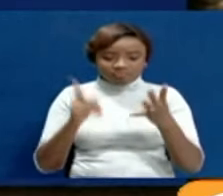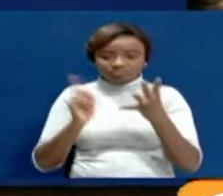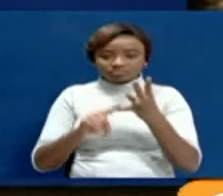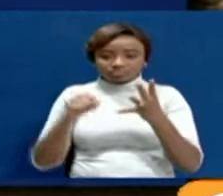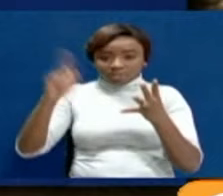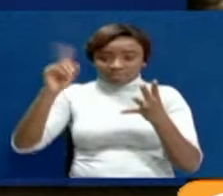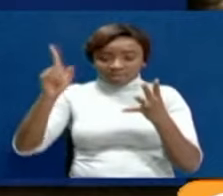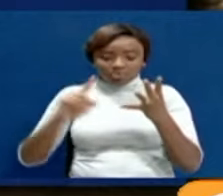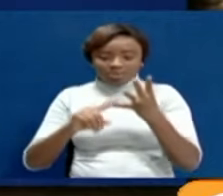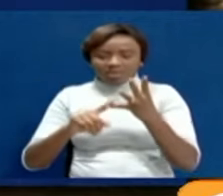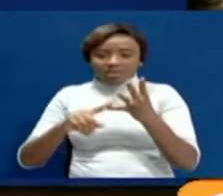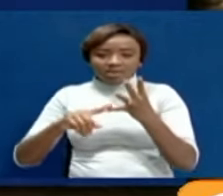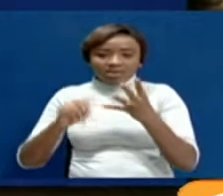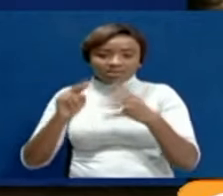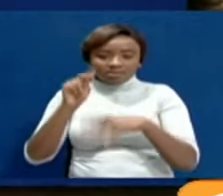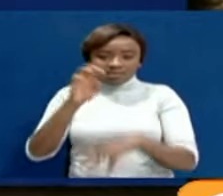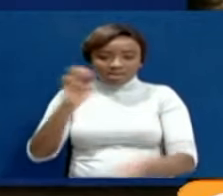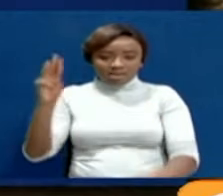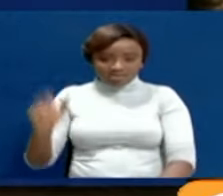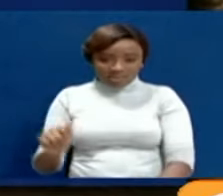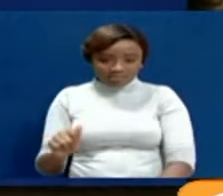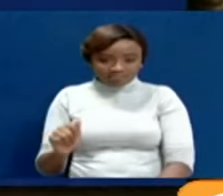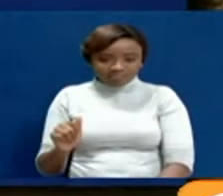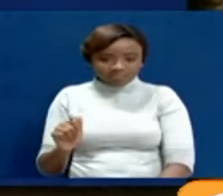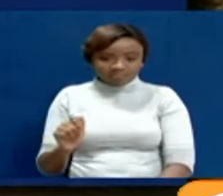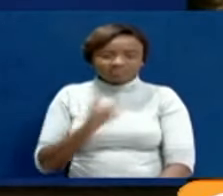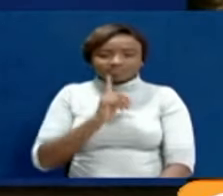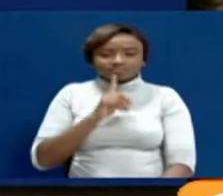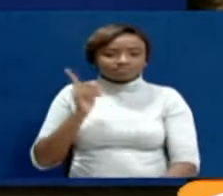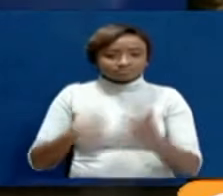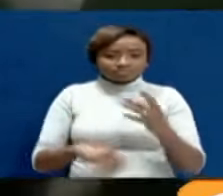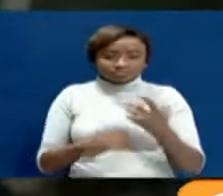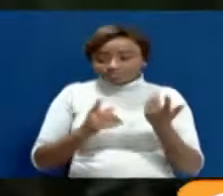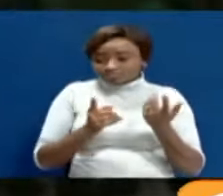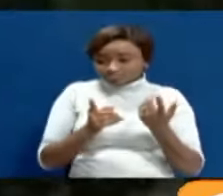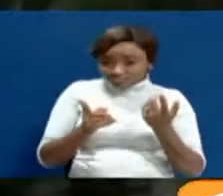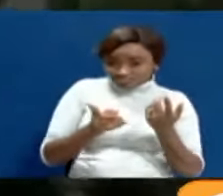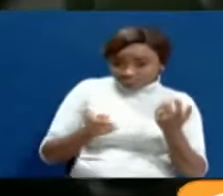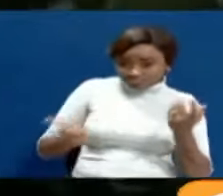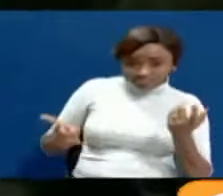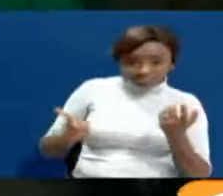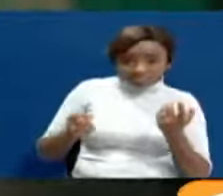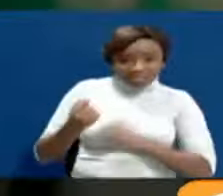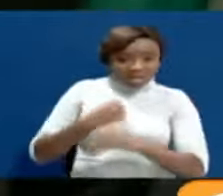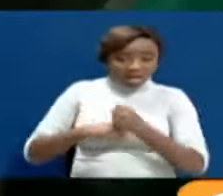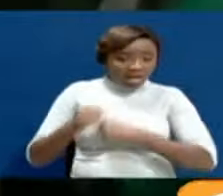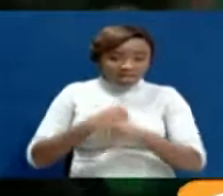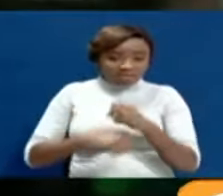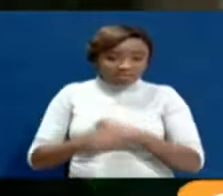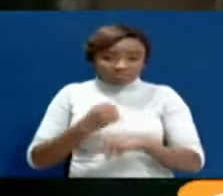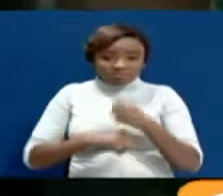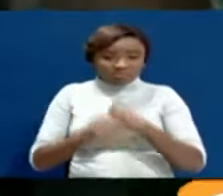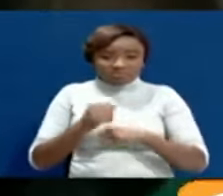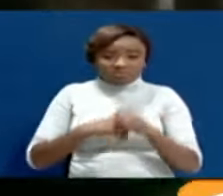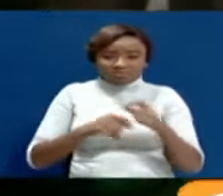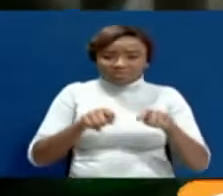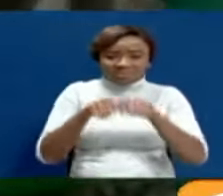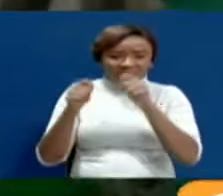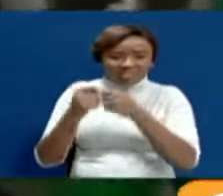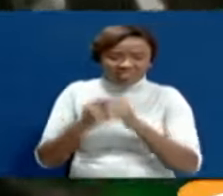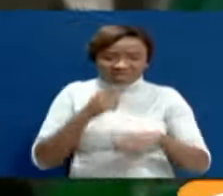the National Environment Management Authority. They claimed that the defendants acted negligently in constructing an